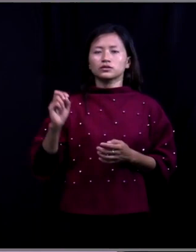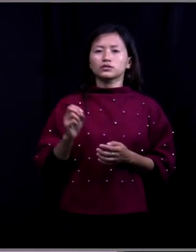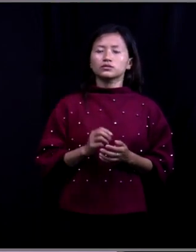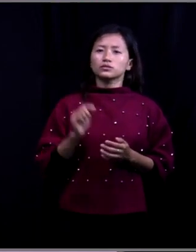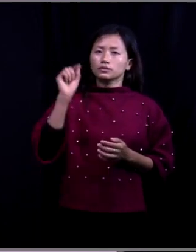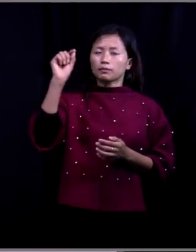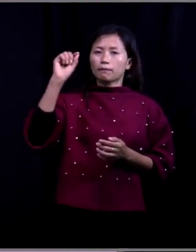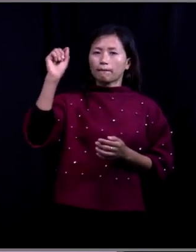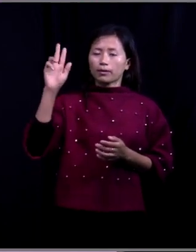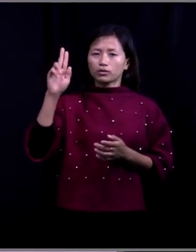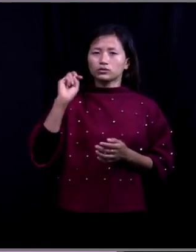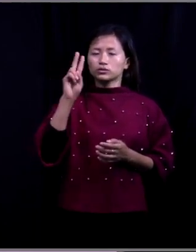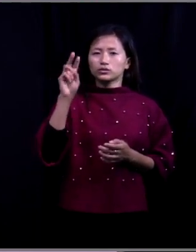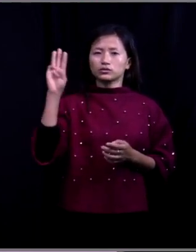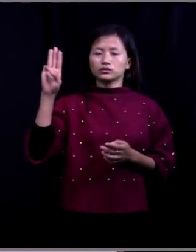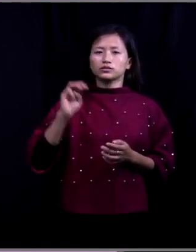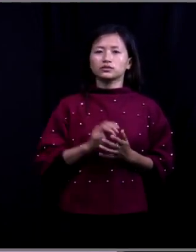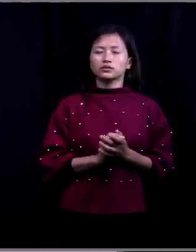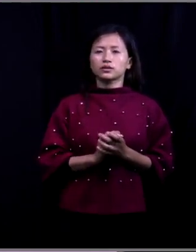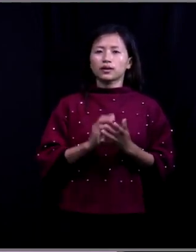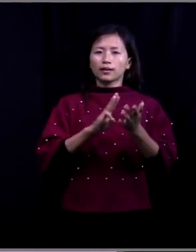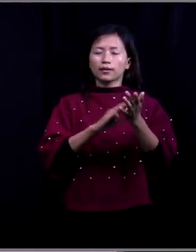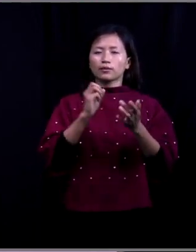23 molecules of